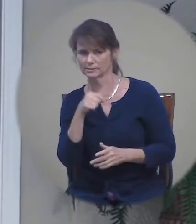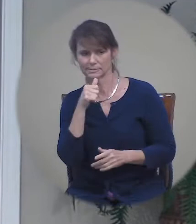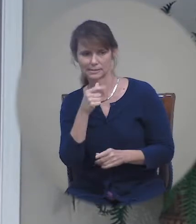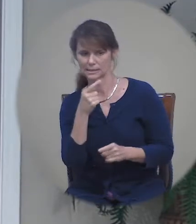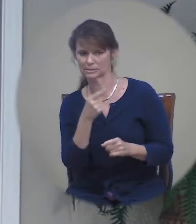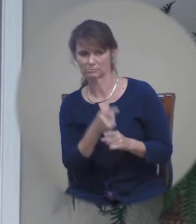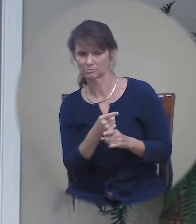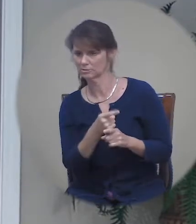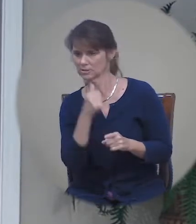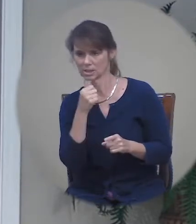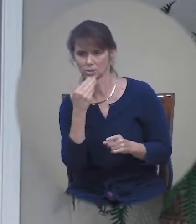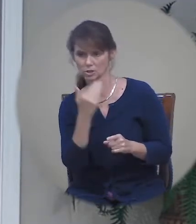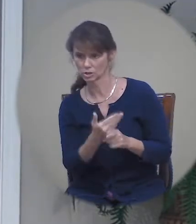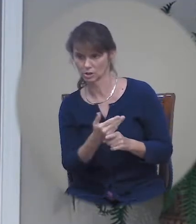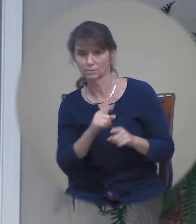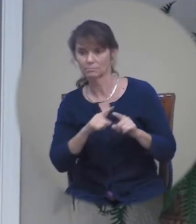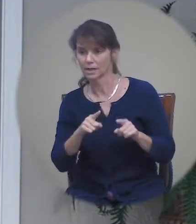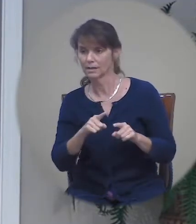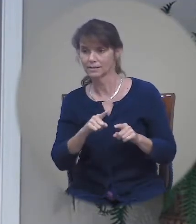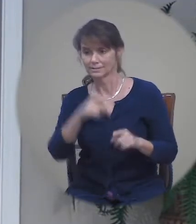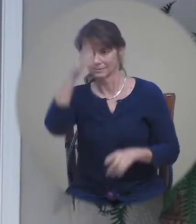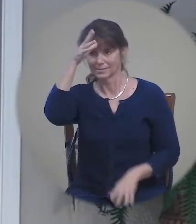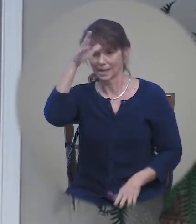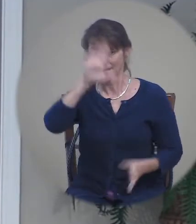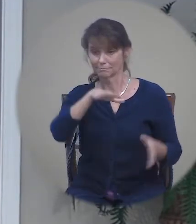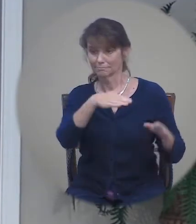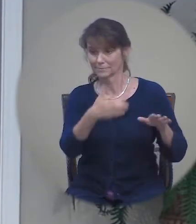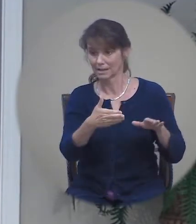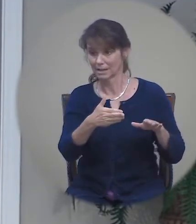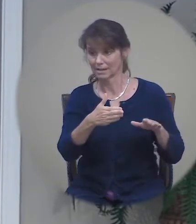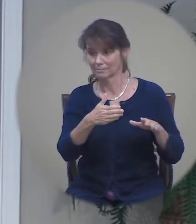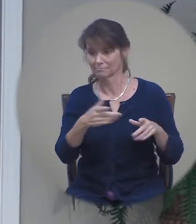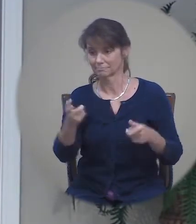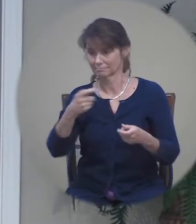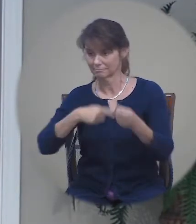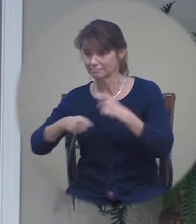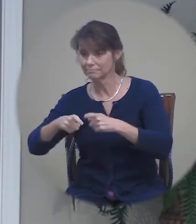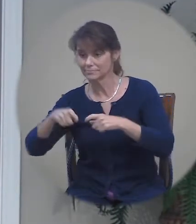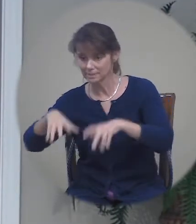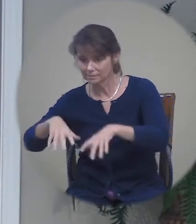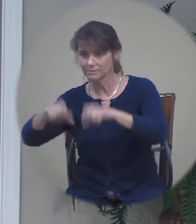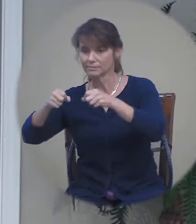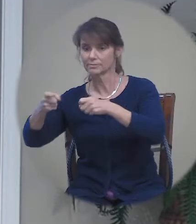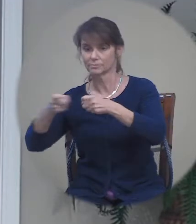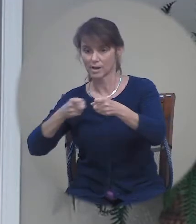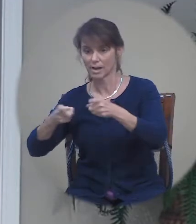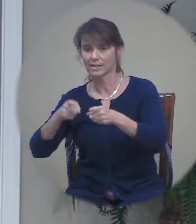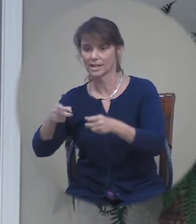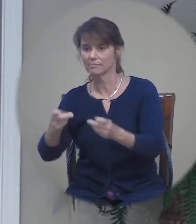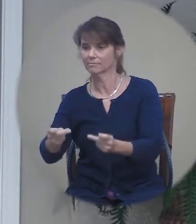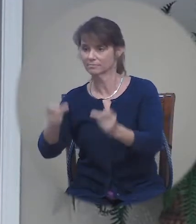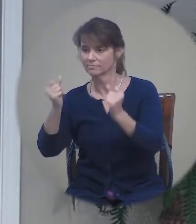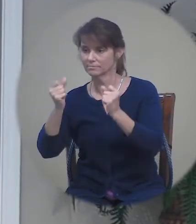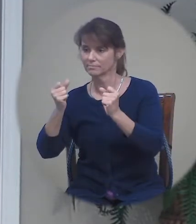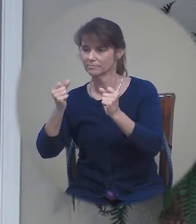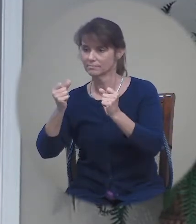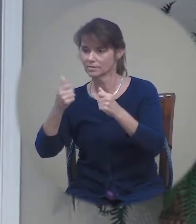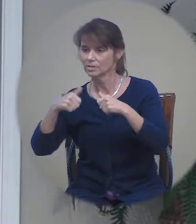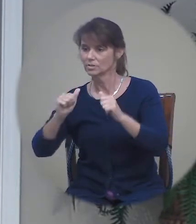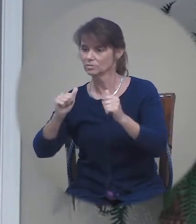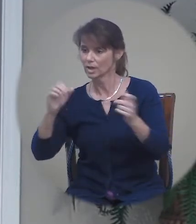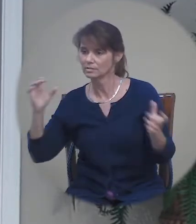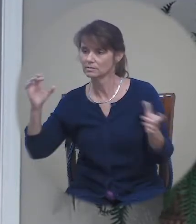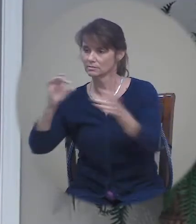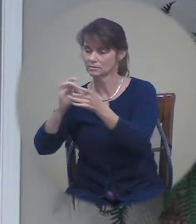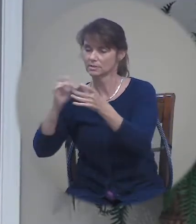to try to restore worship to God. And as a result of that, the next stage that we're